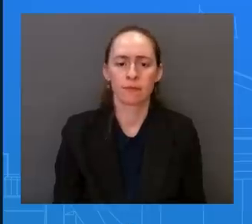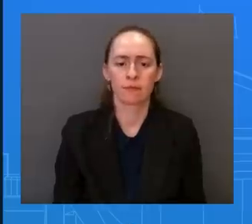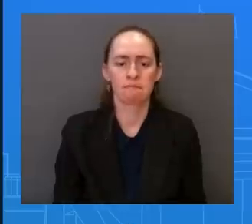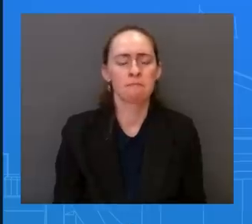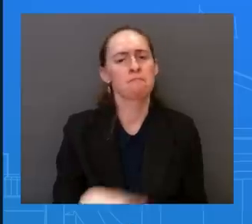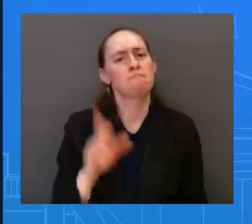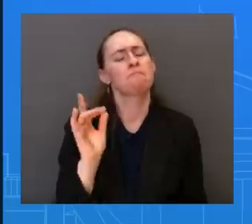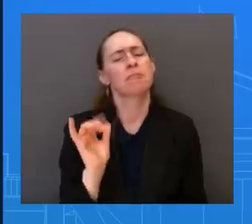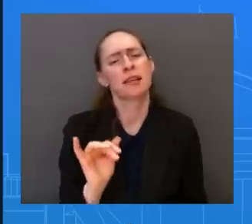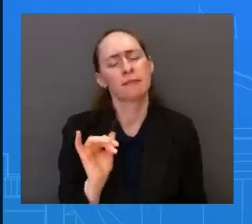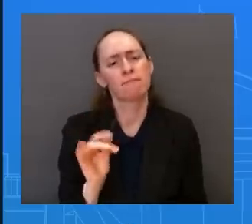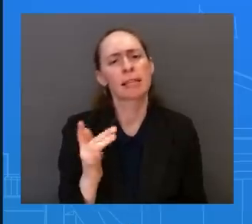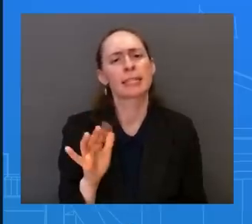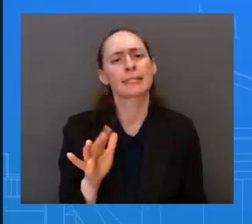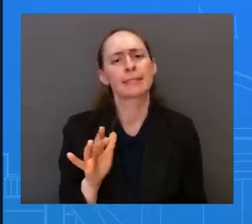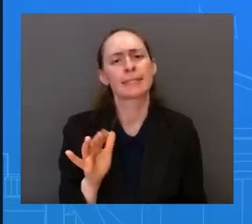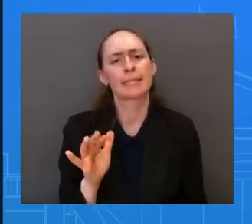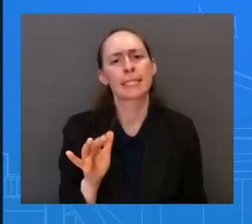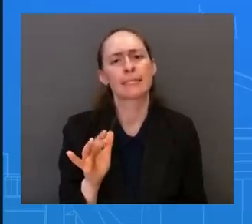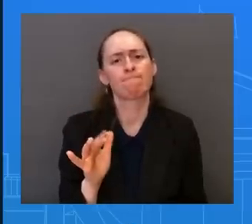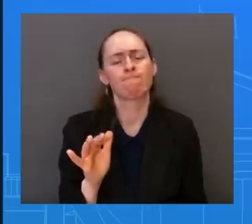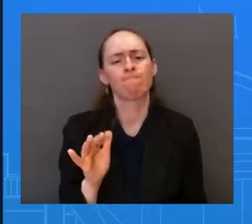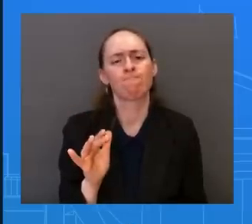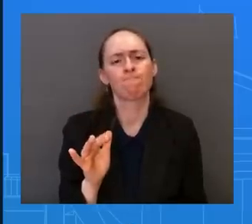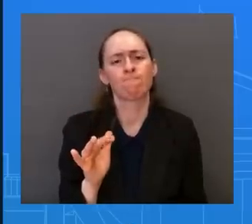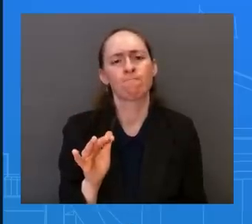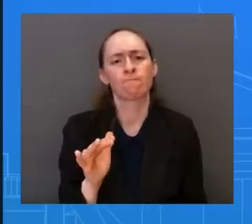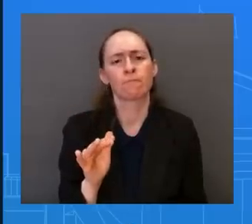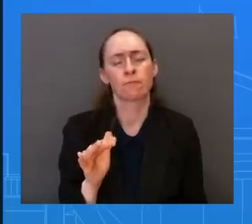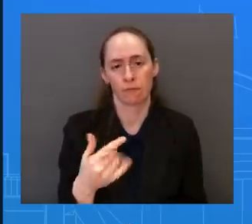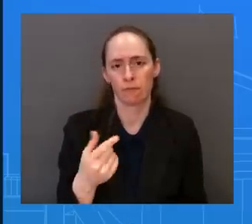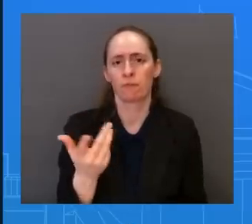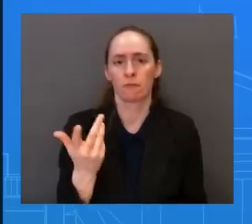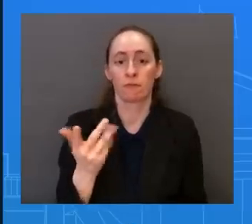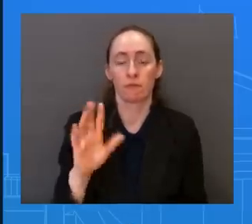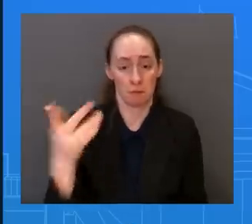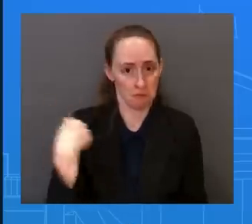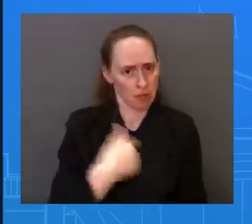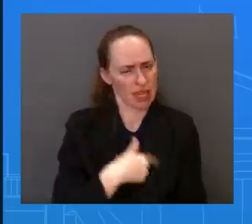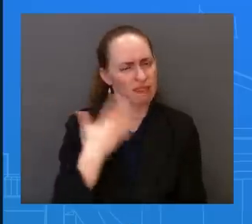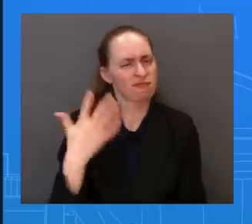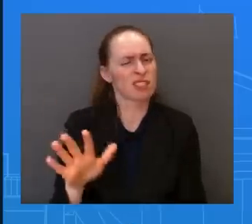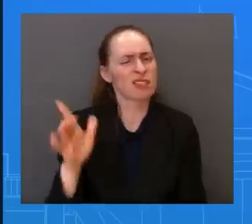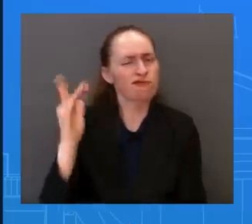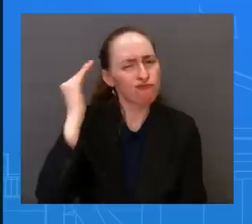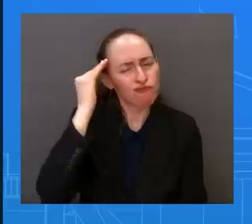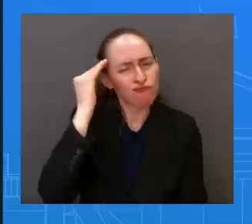funding the type of evidence-based interventions that we know work in communities across the country